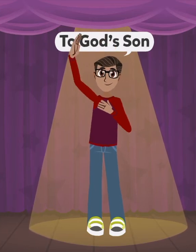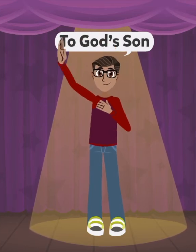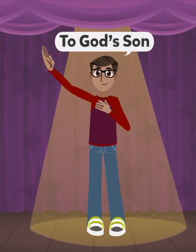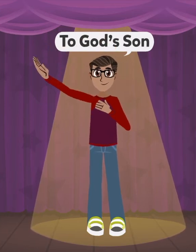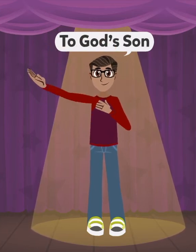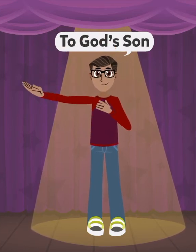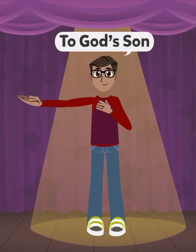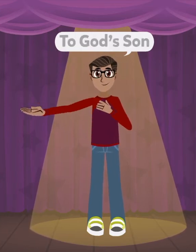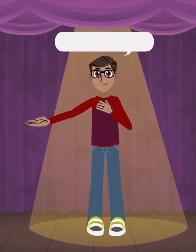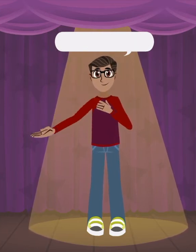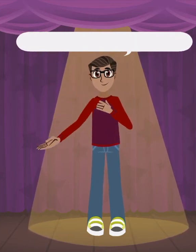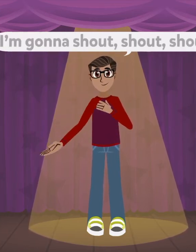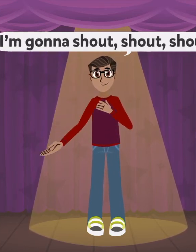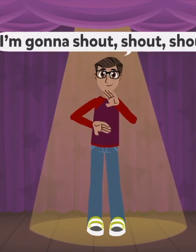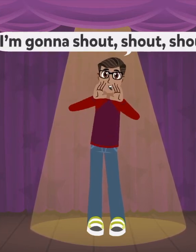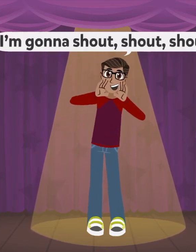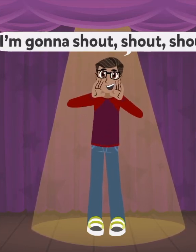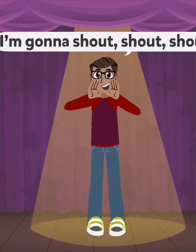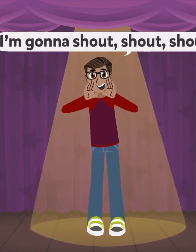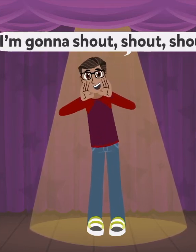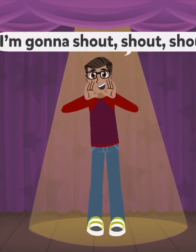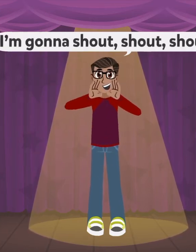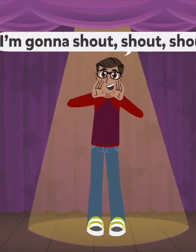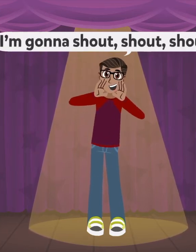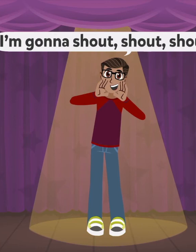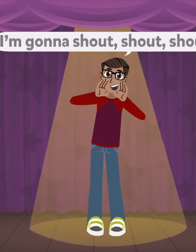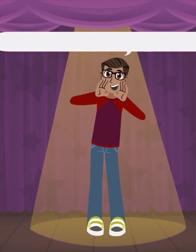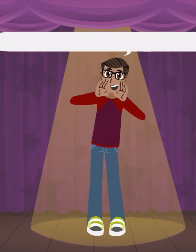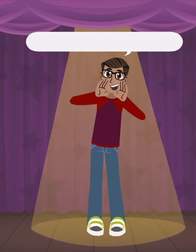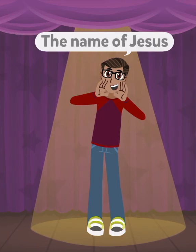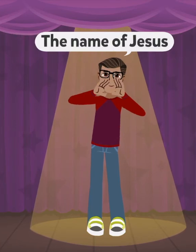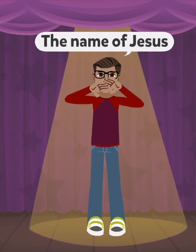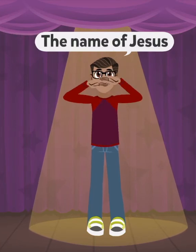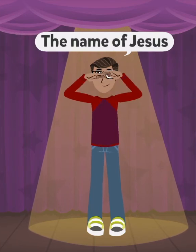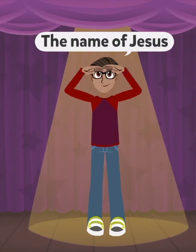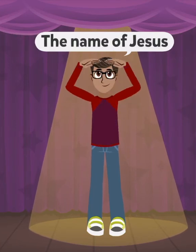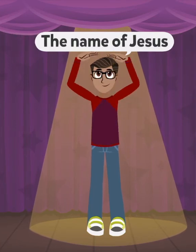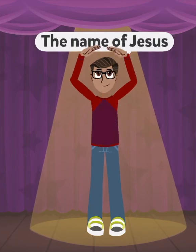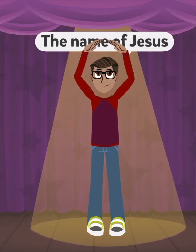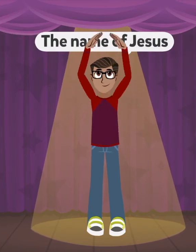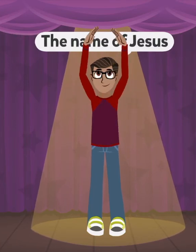God's Son. I'm gonna shout, shout, shout